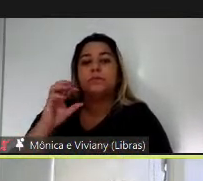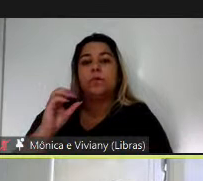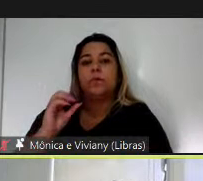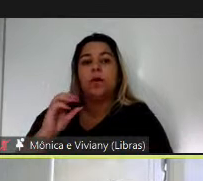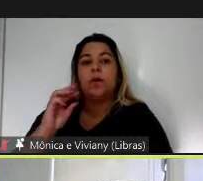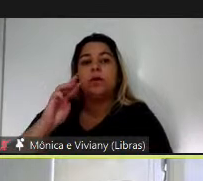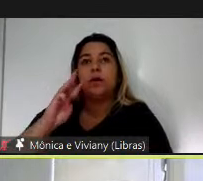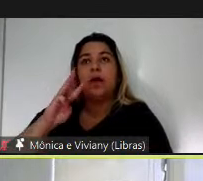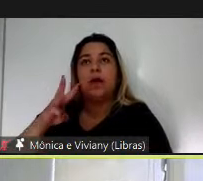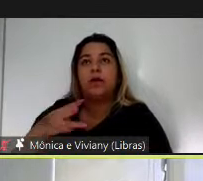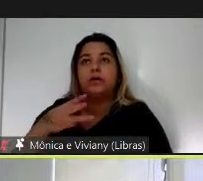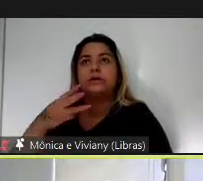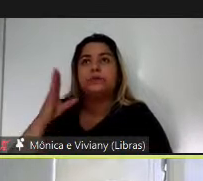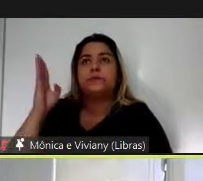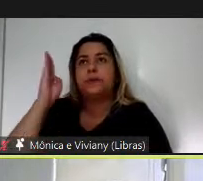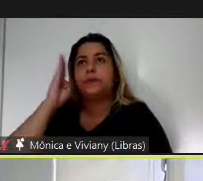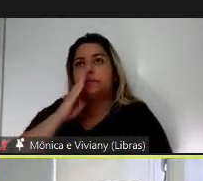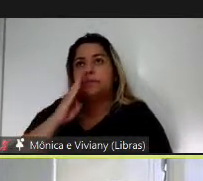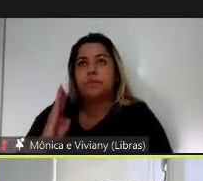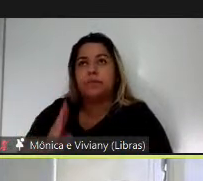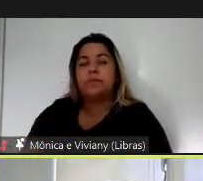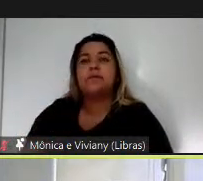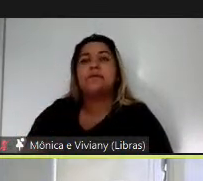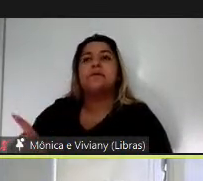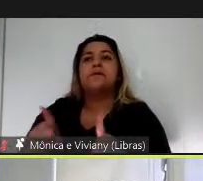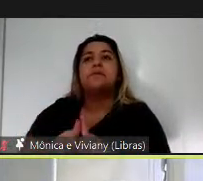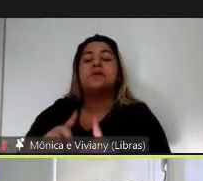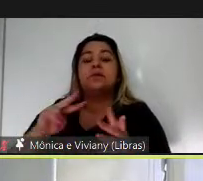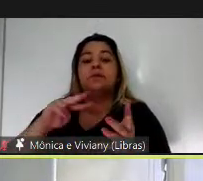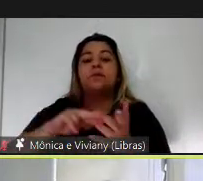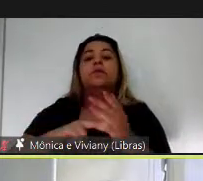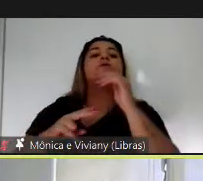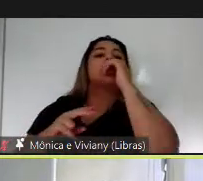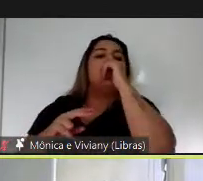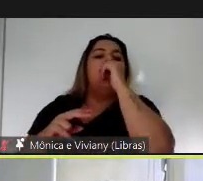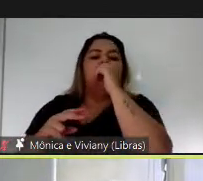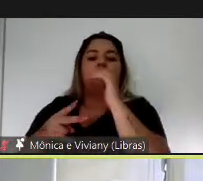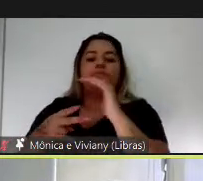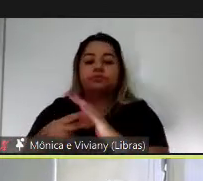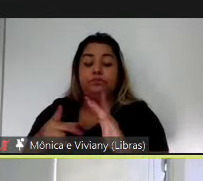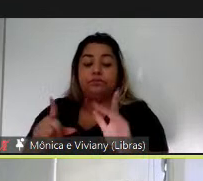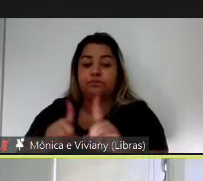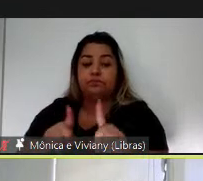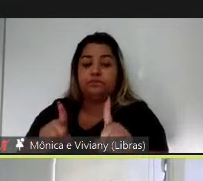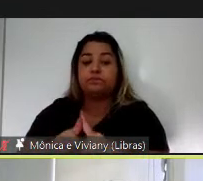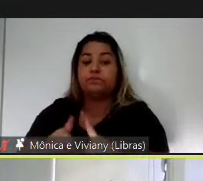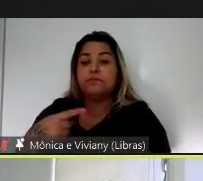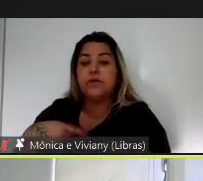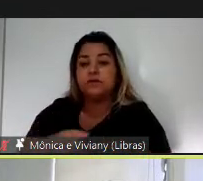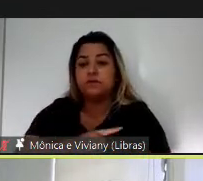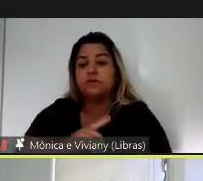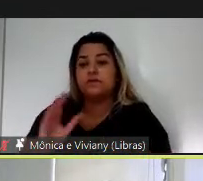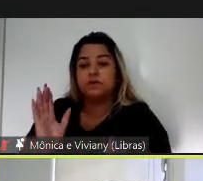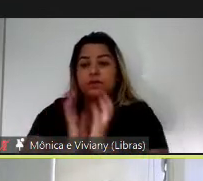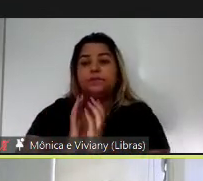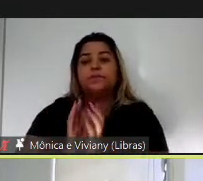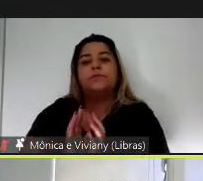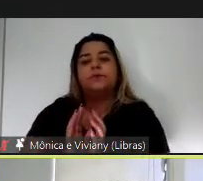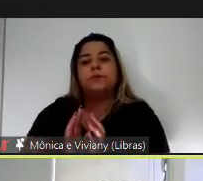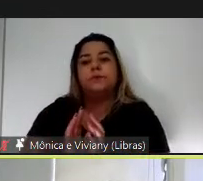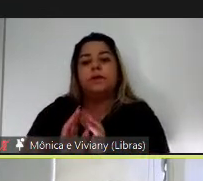than 150 million of Brazilians which are registered there, which means that our